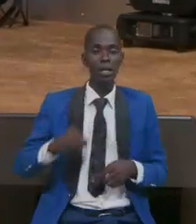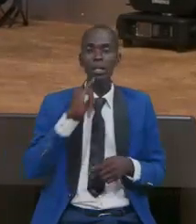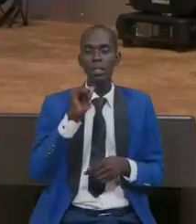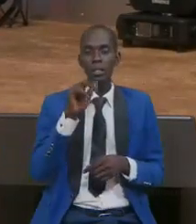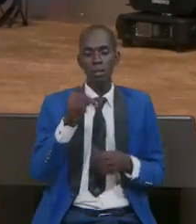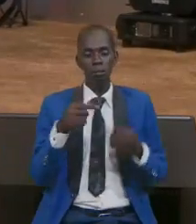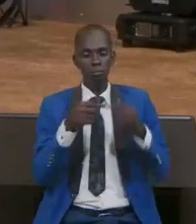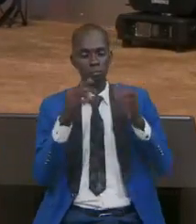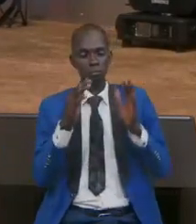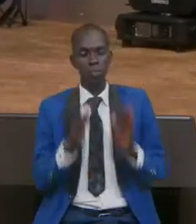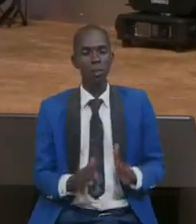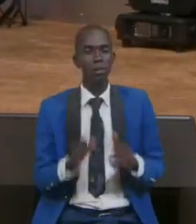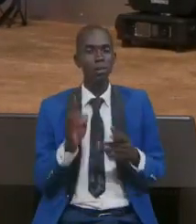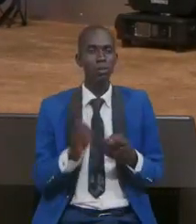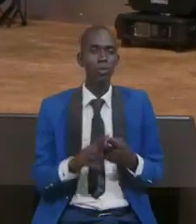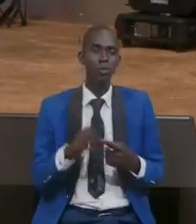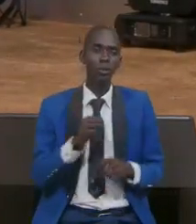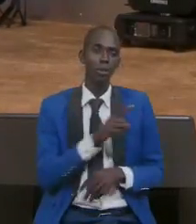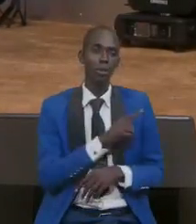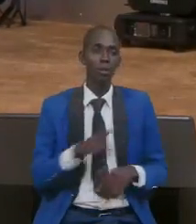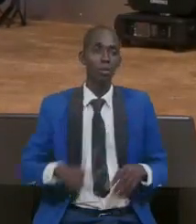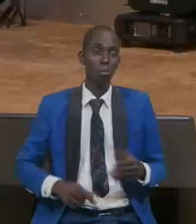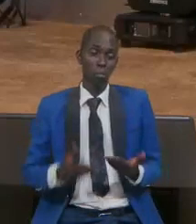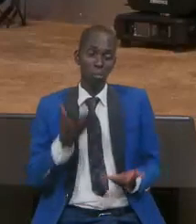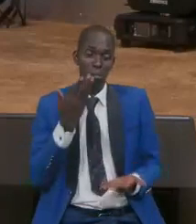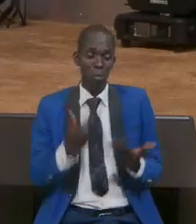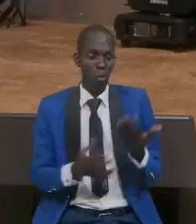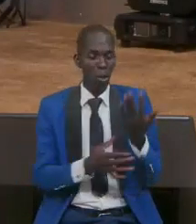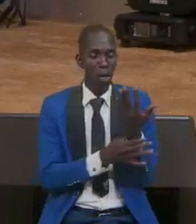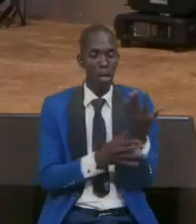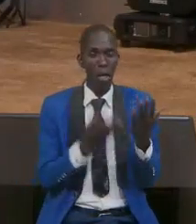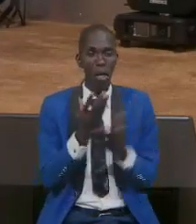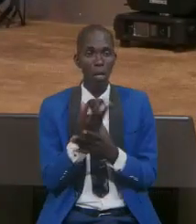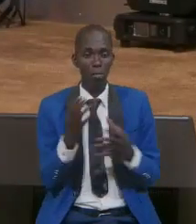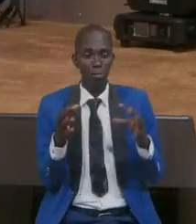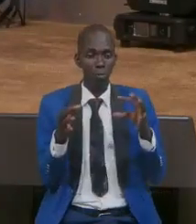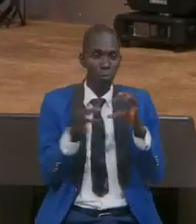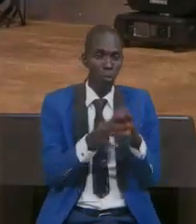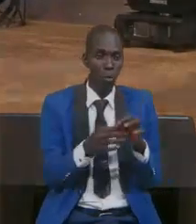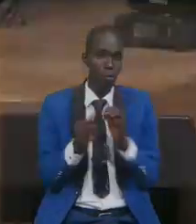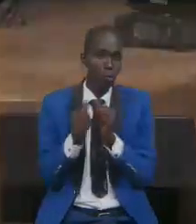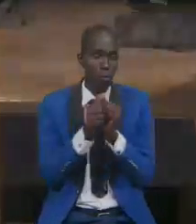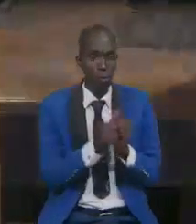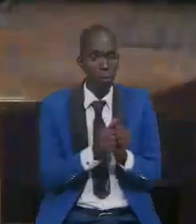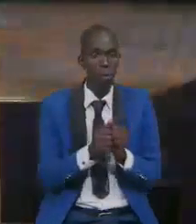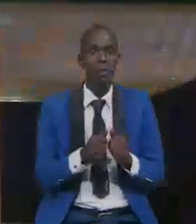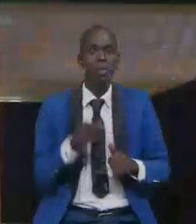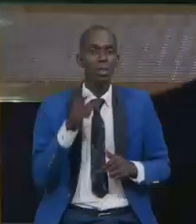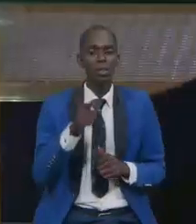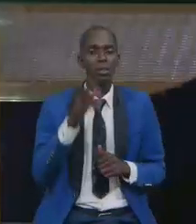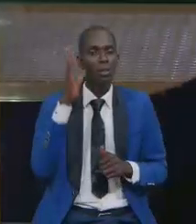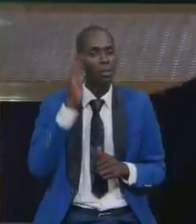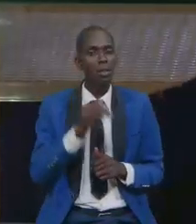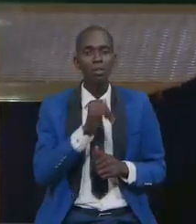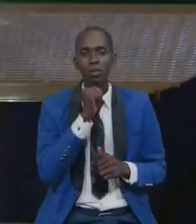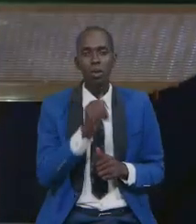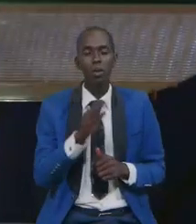Lord. Though hand join in hand, he shall not